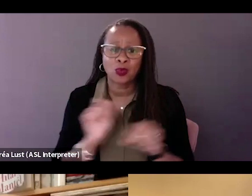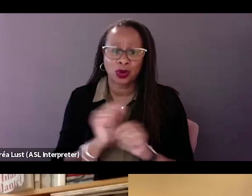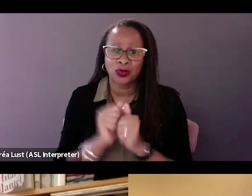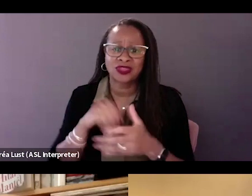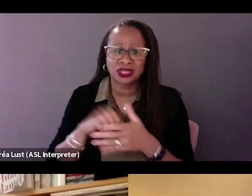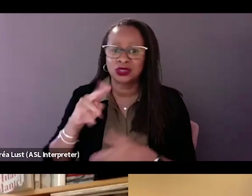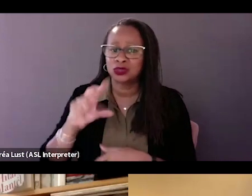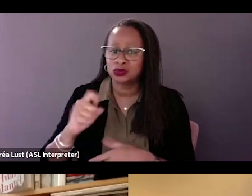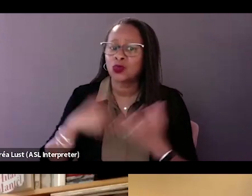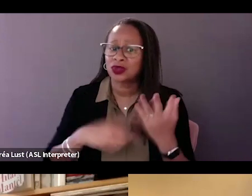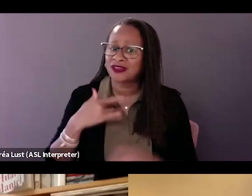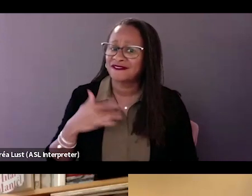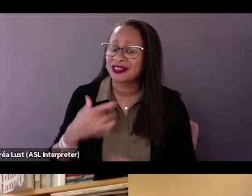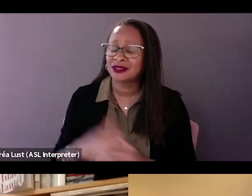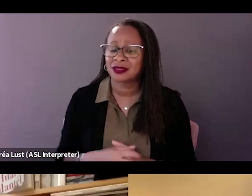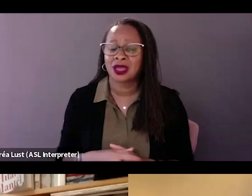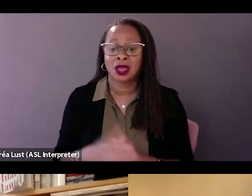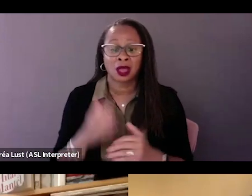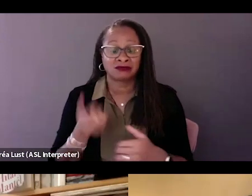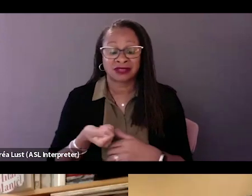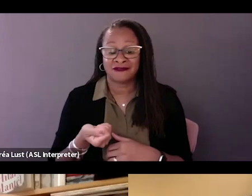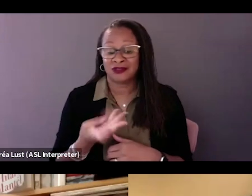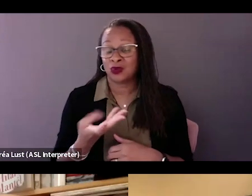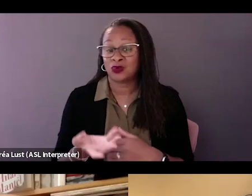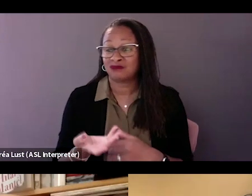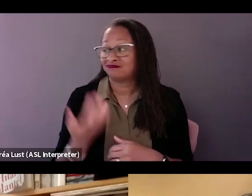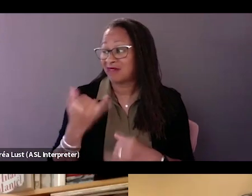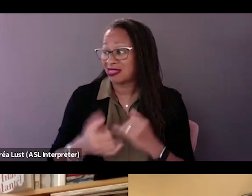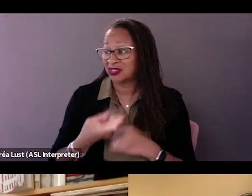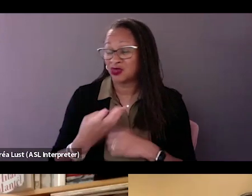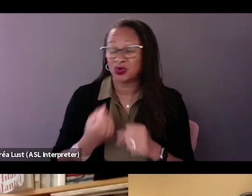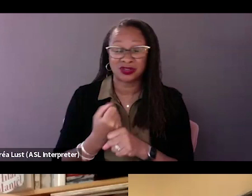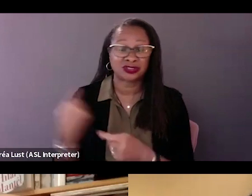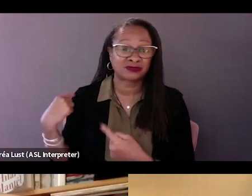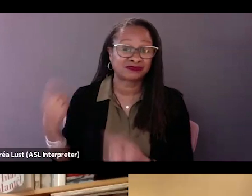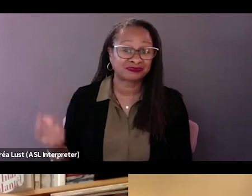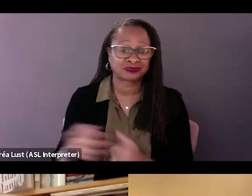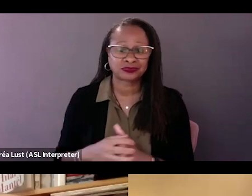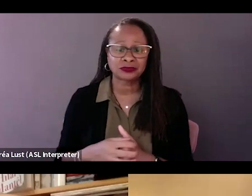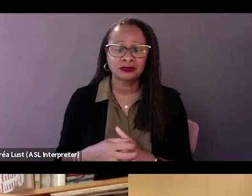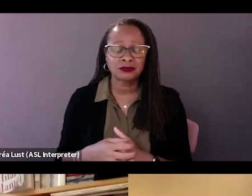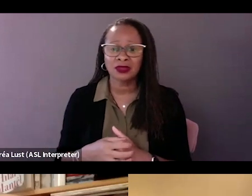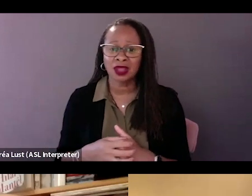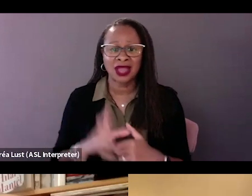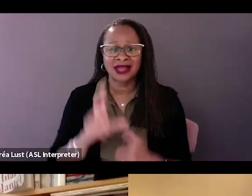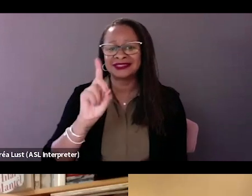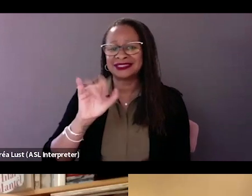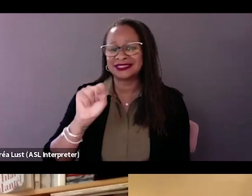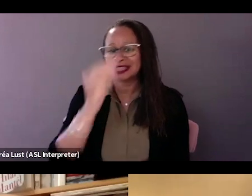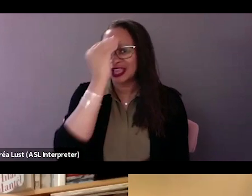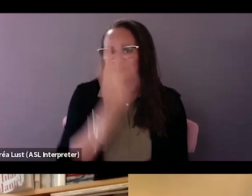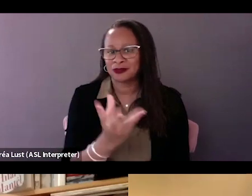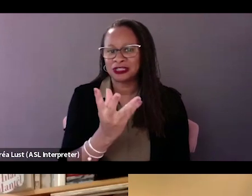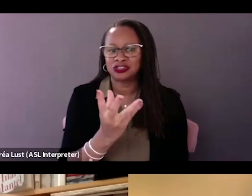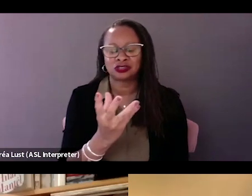they're feeling? Because over the last couple of years, there has been such a great disinformation campaign against